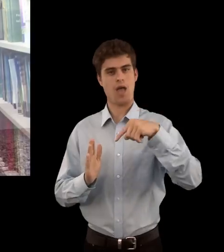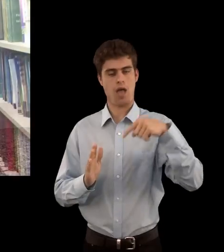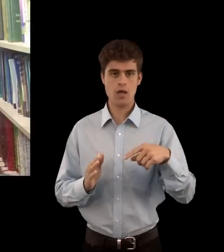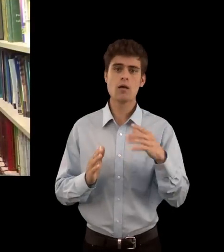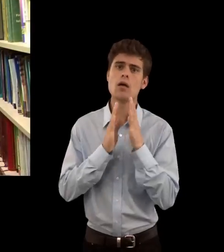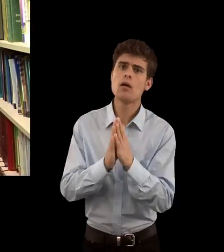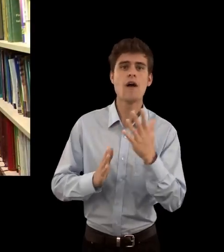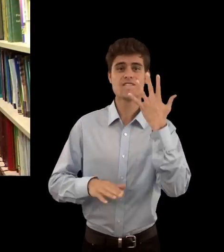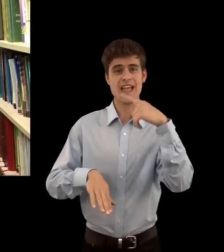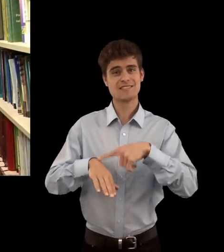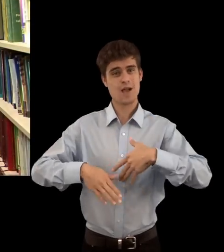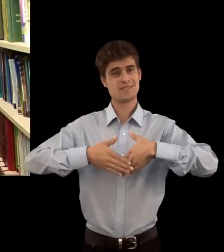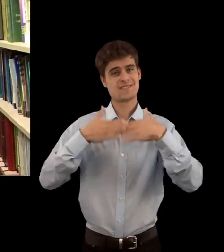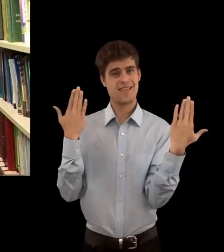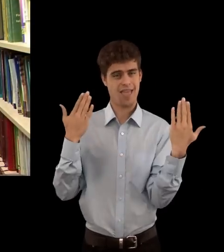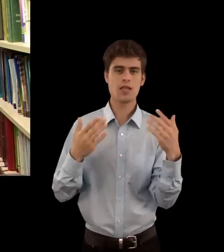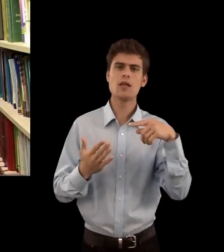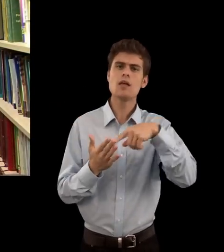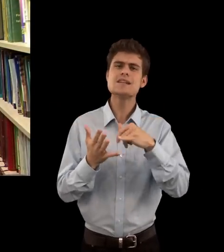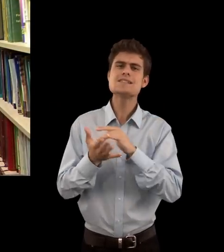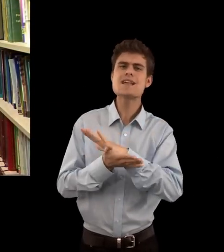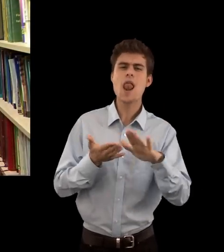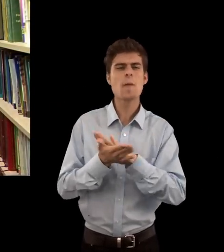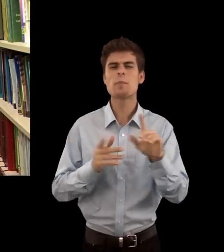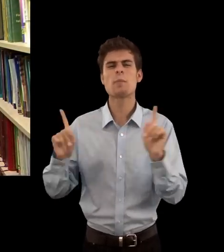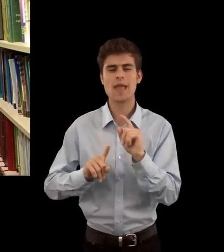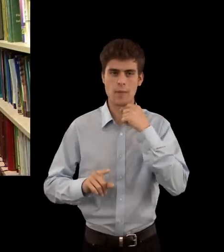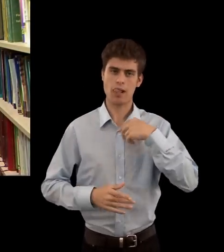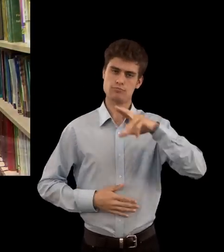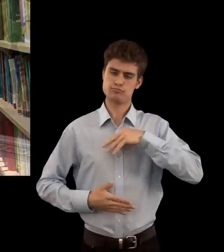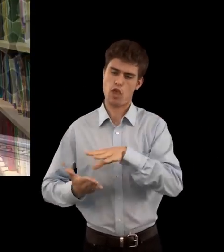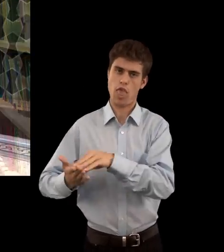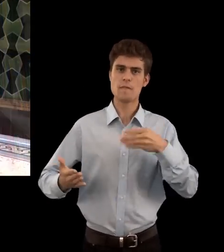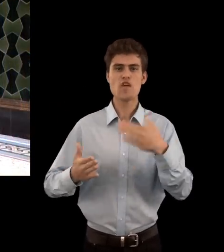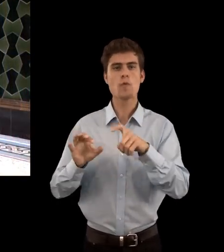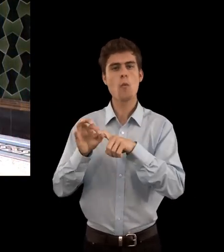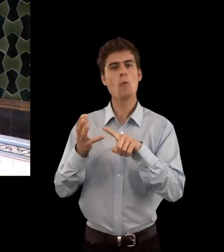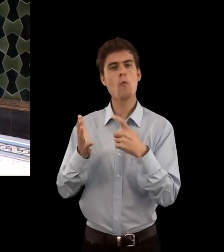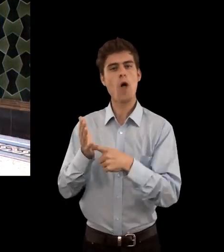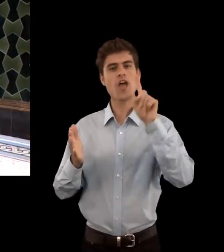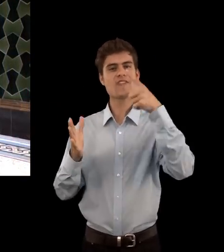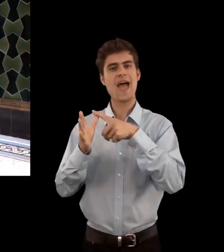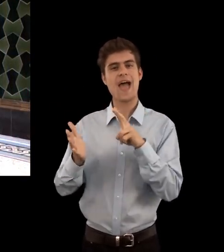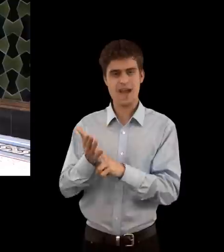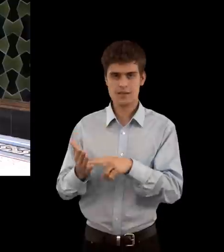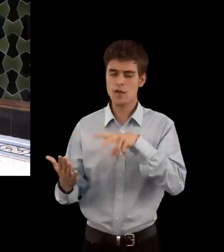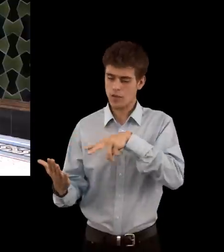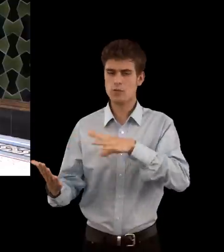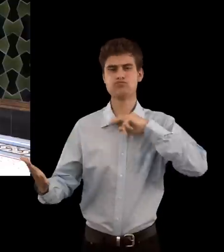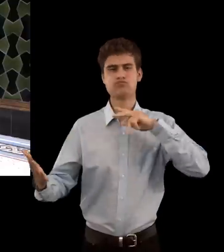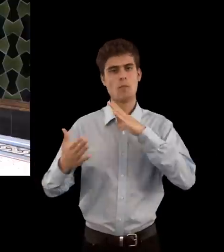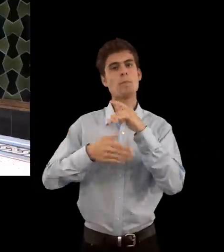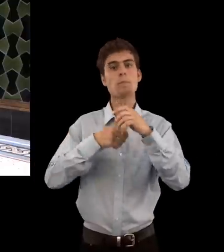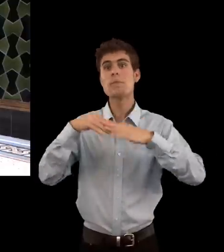takes place five times a day. Within Salah, we recite verses of the